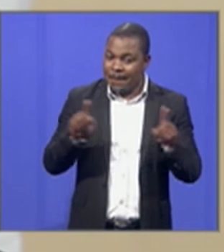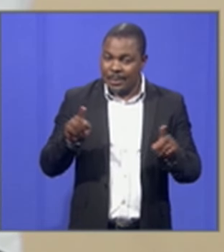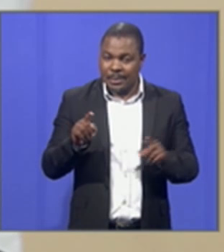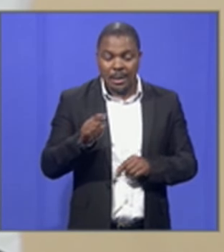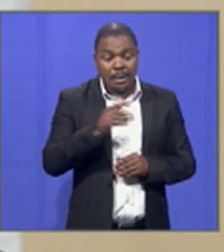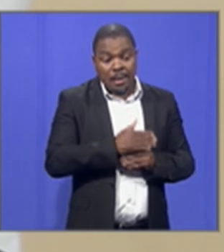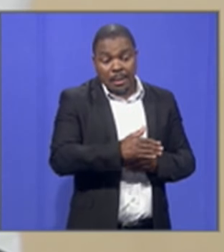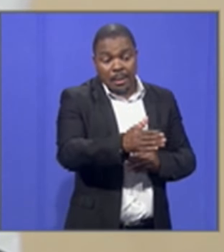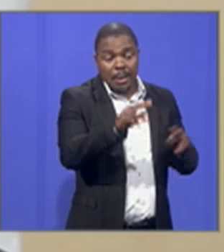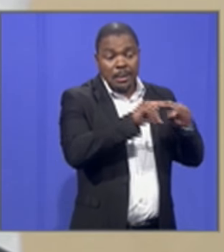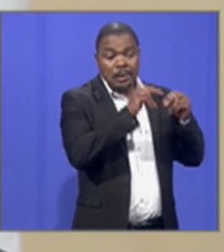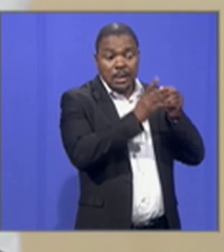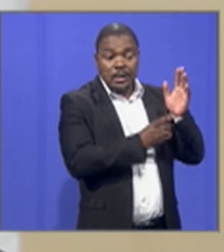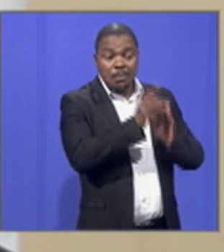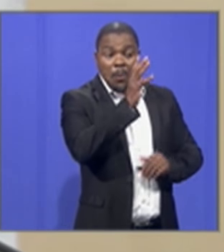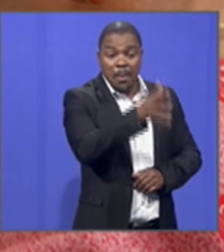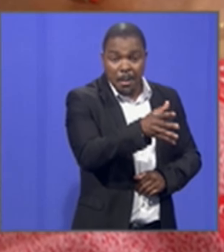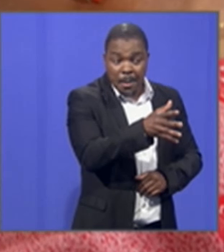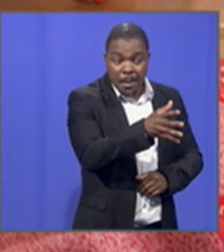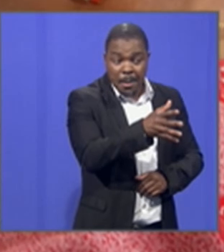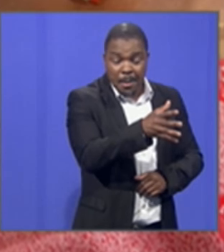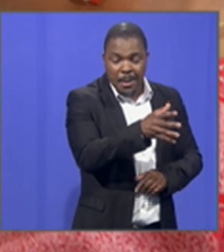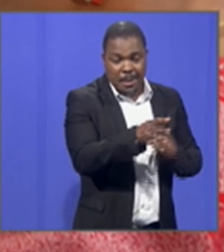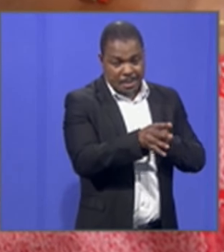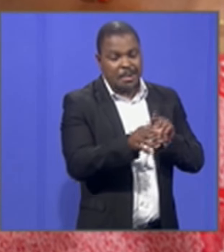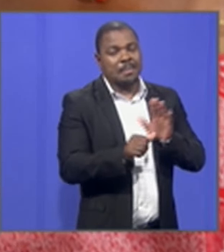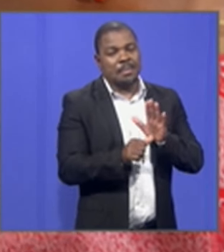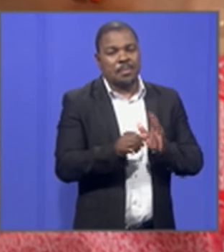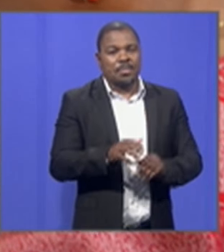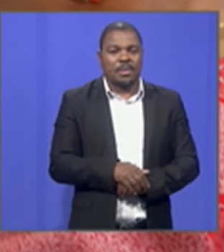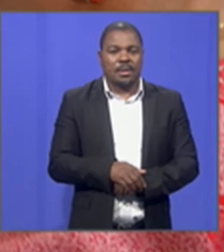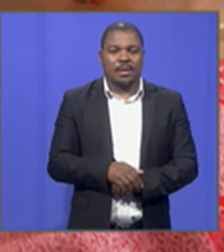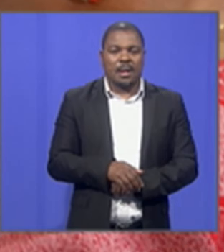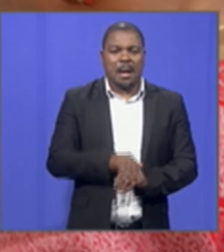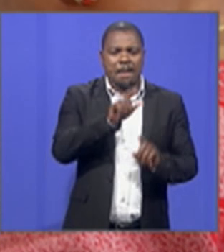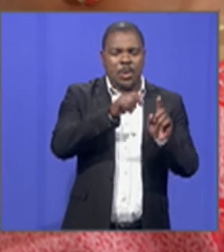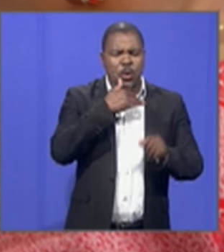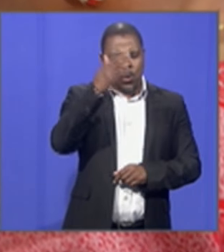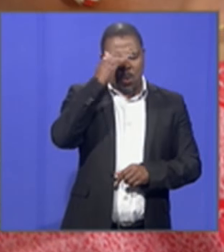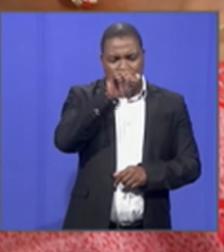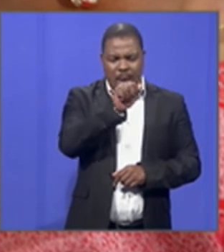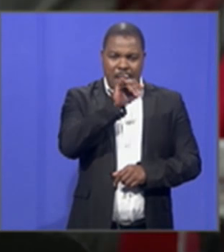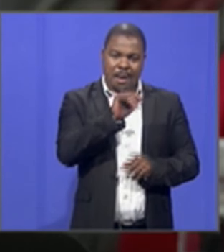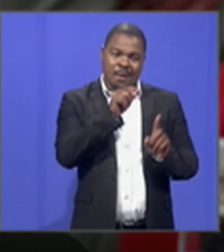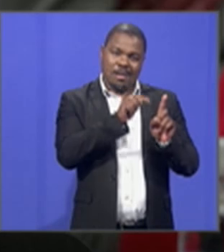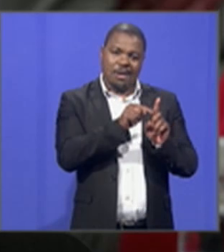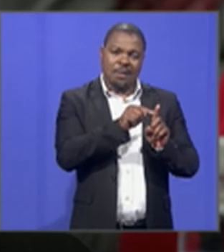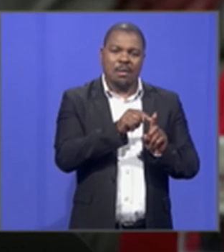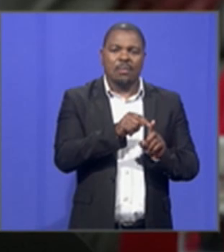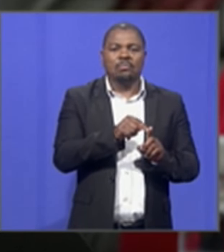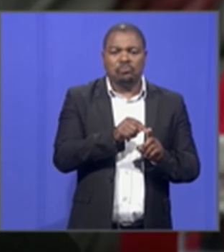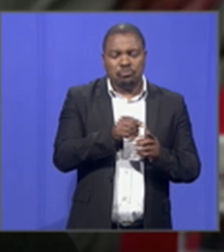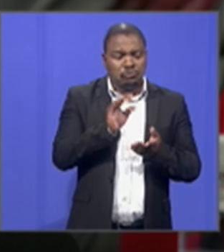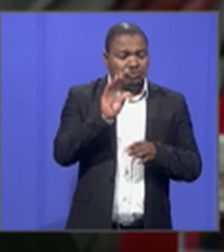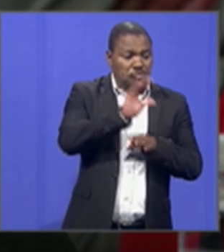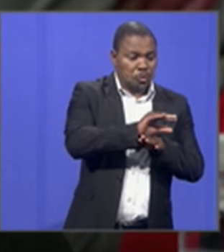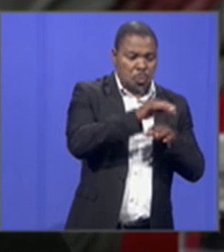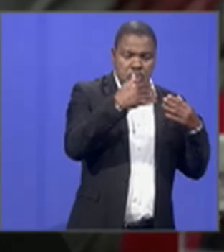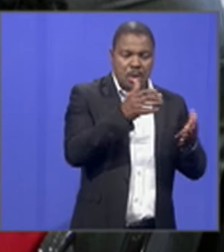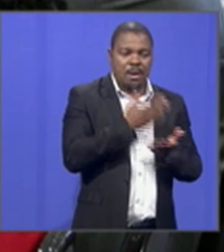the long-term national development of its people. Ka hoya sesiu sa mahlale a sejwalejwale a AI ke letsete le tla